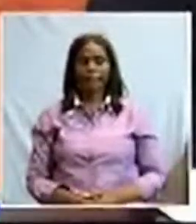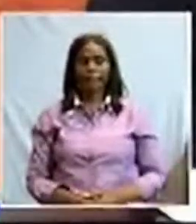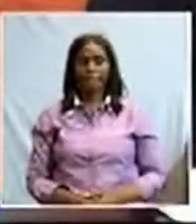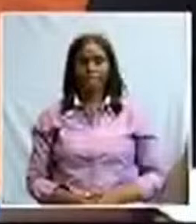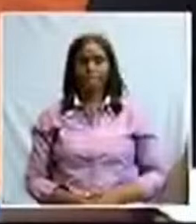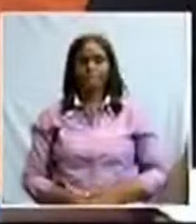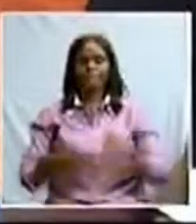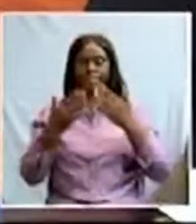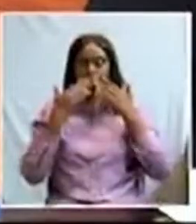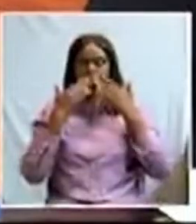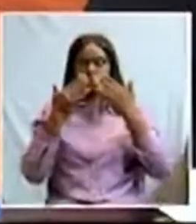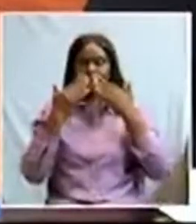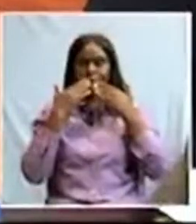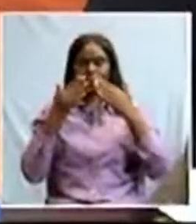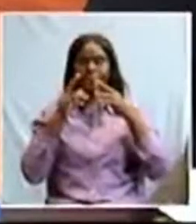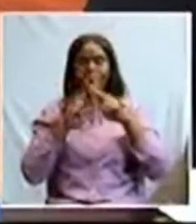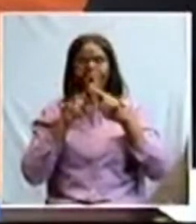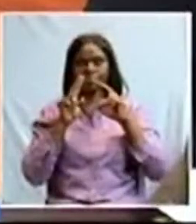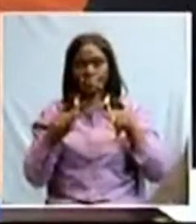Thank you, Chair.